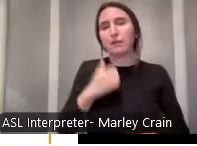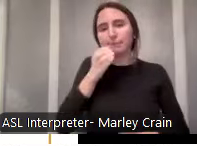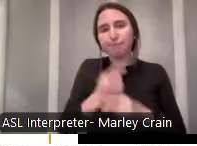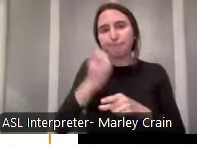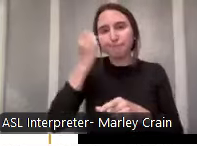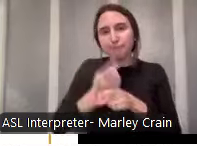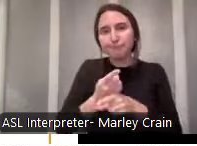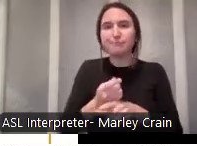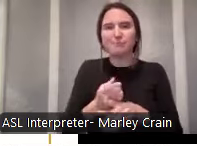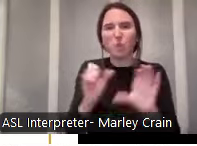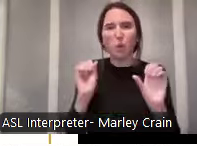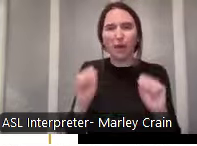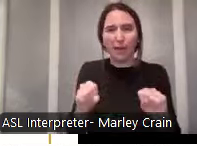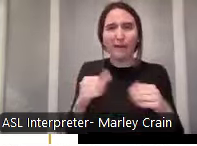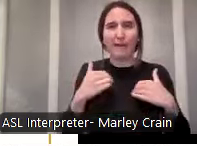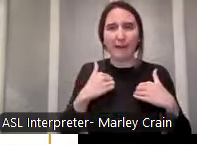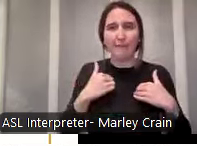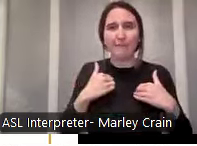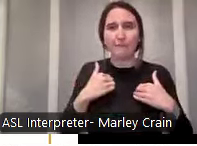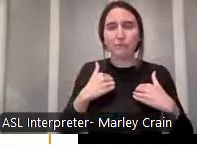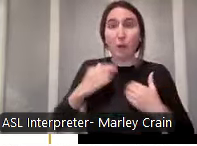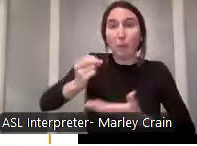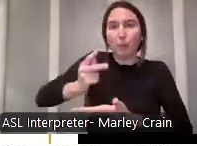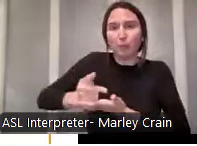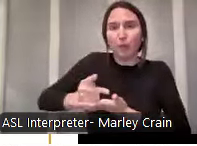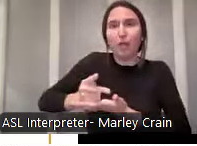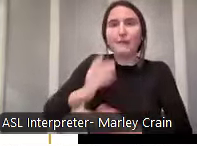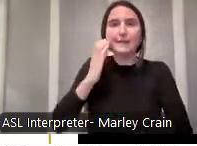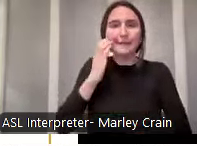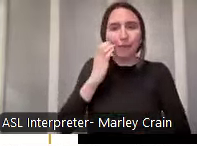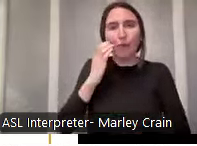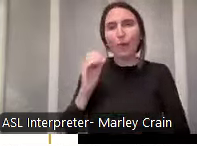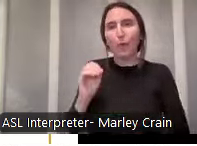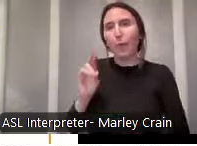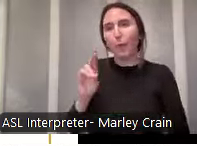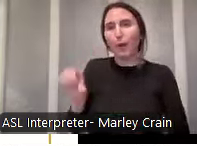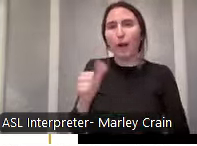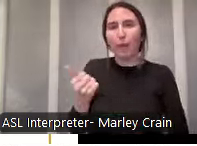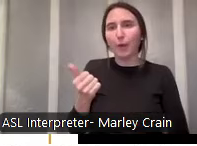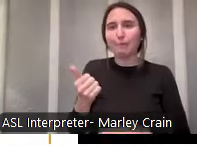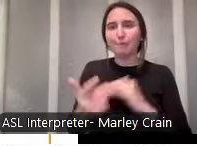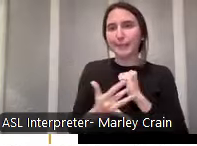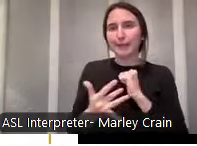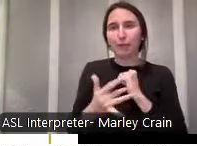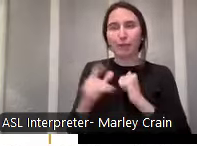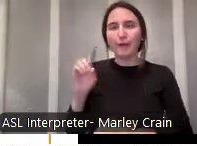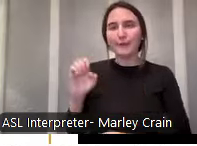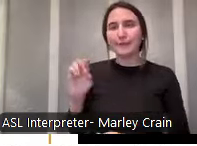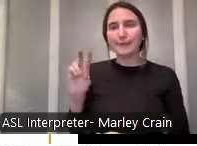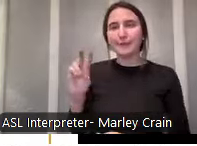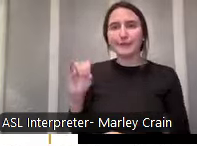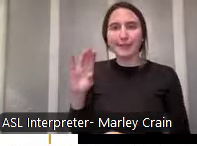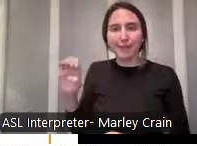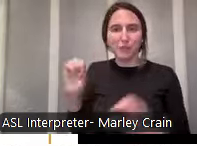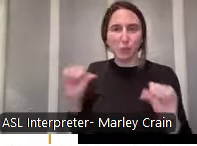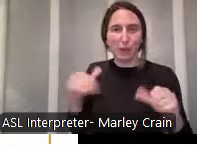exception approved by the school, but they can get an exception for that. And if there's something going on with the family, like a